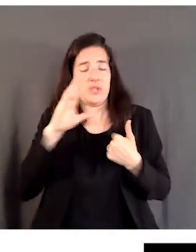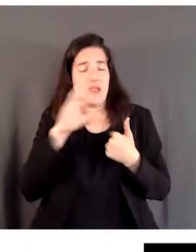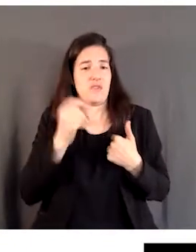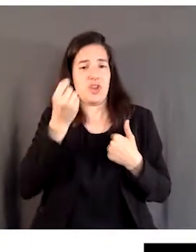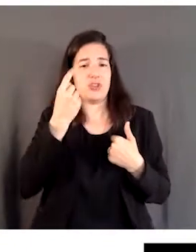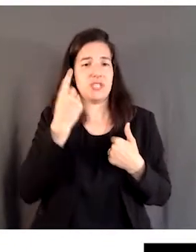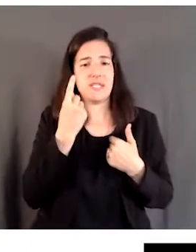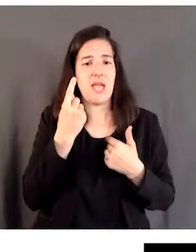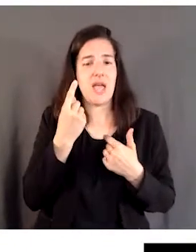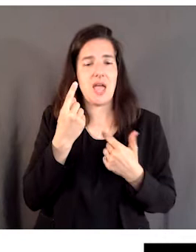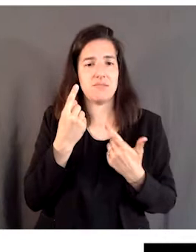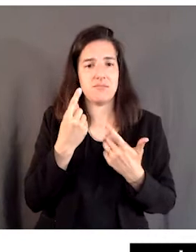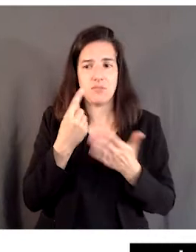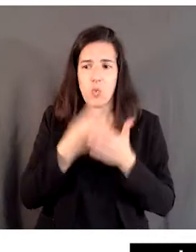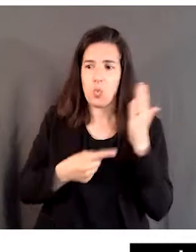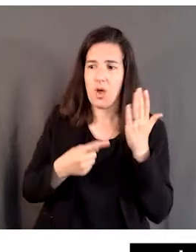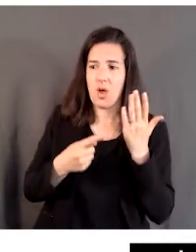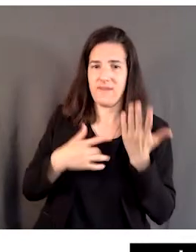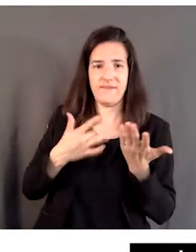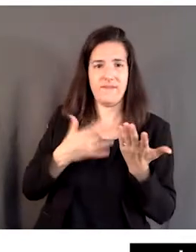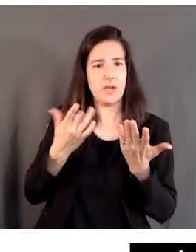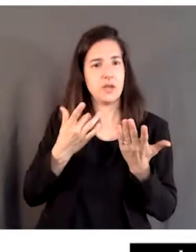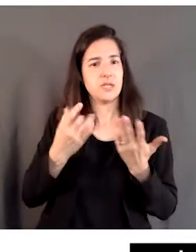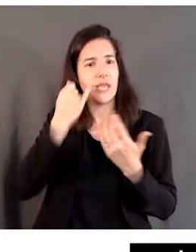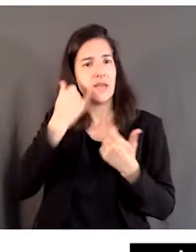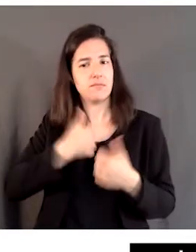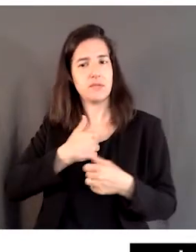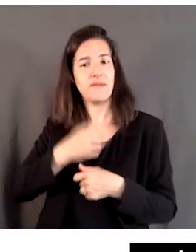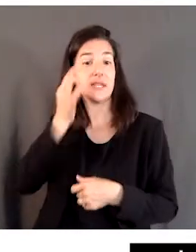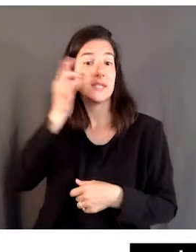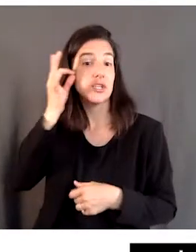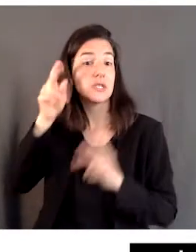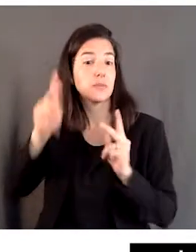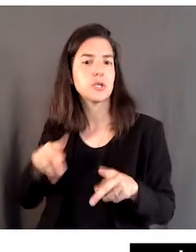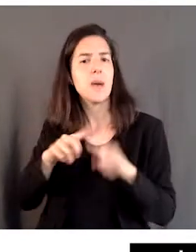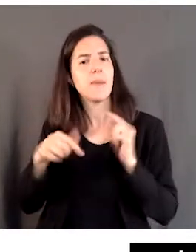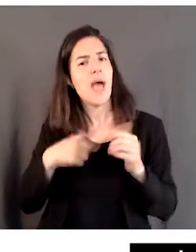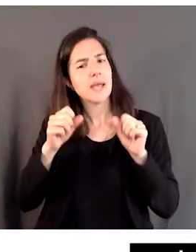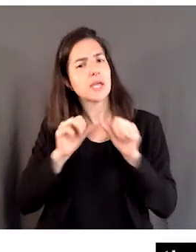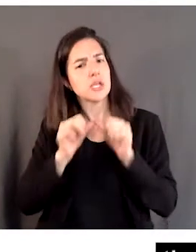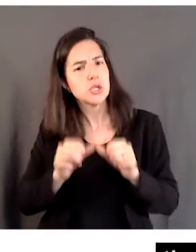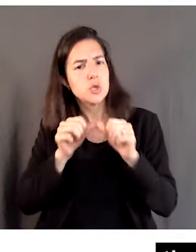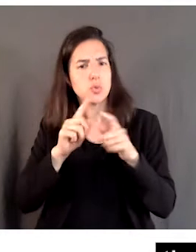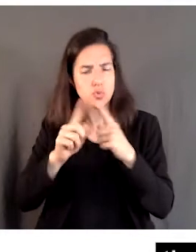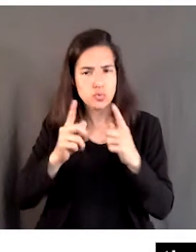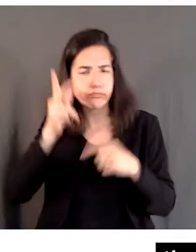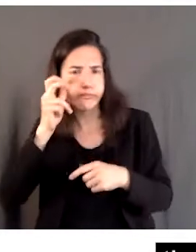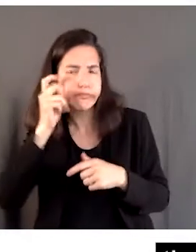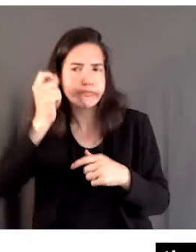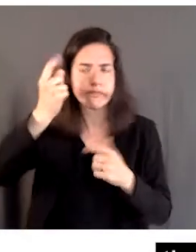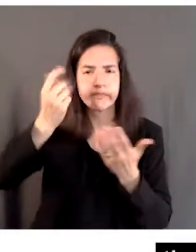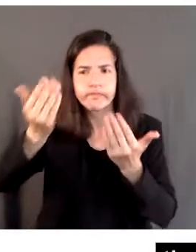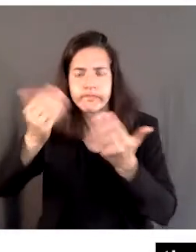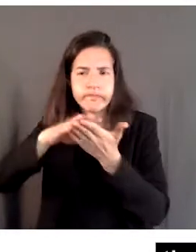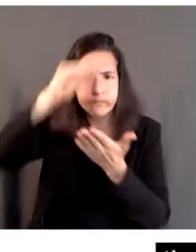I continue to take that journey to understand. And so as an agency that focuses on